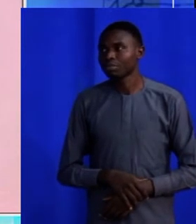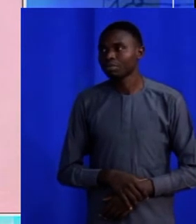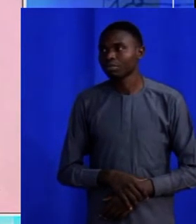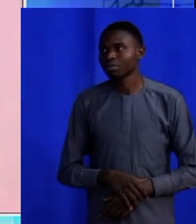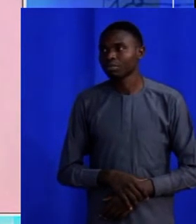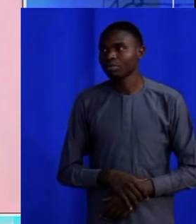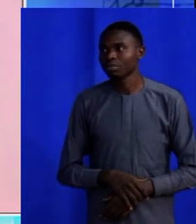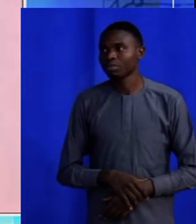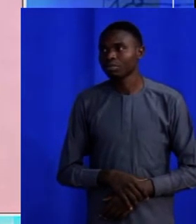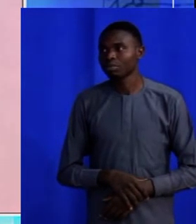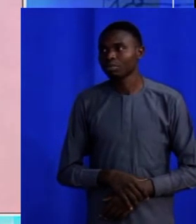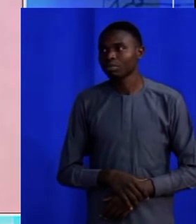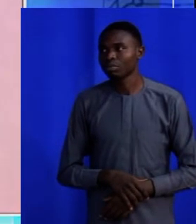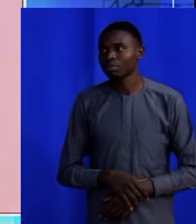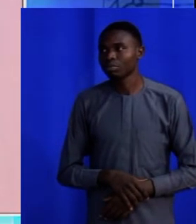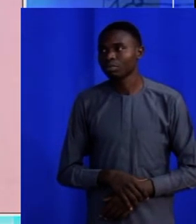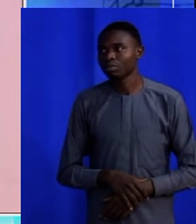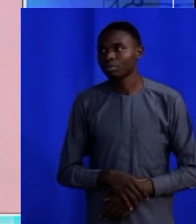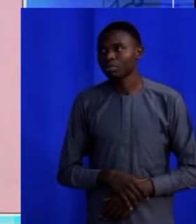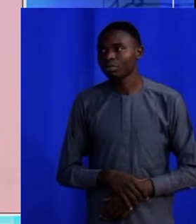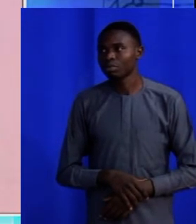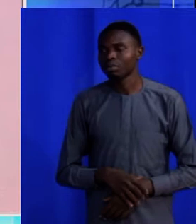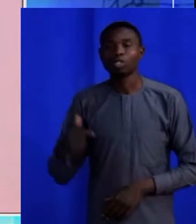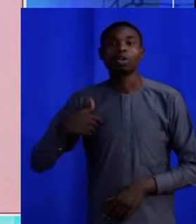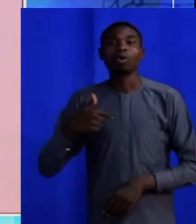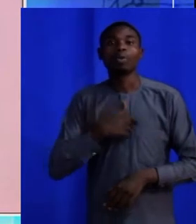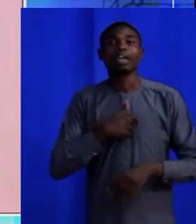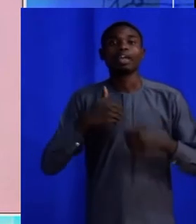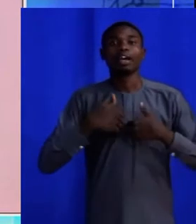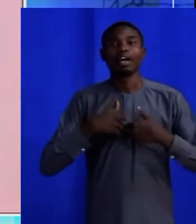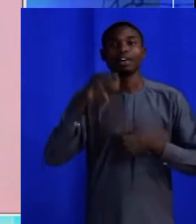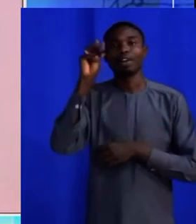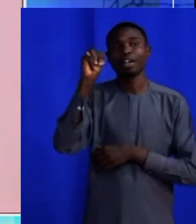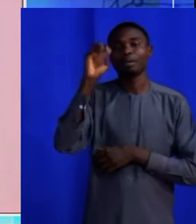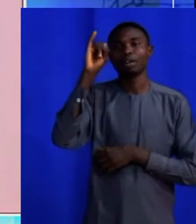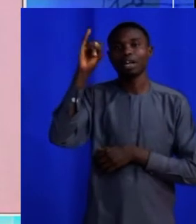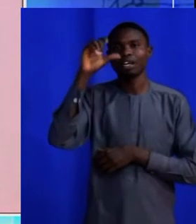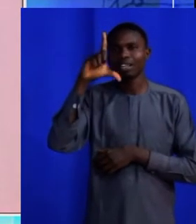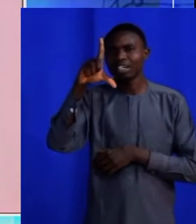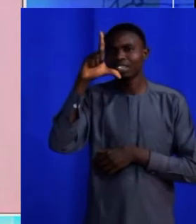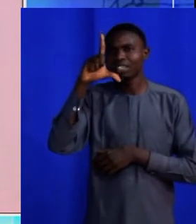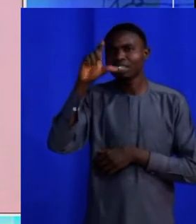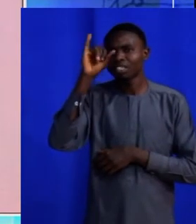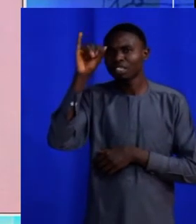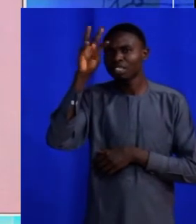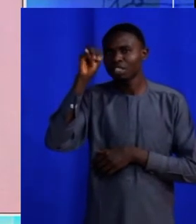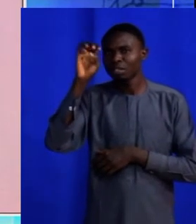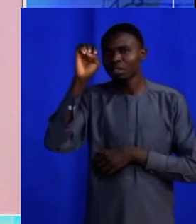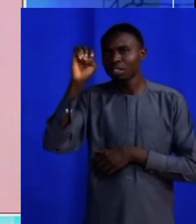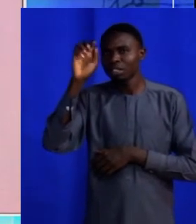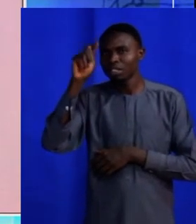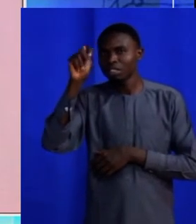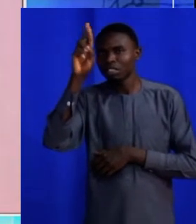Next, apart from work, we have sports. Number three, sports.